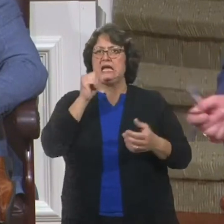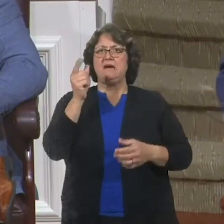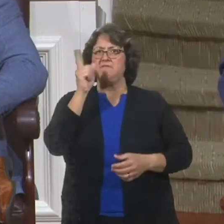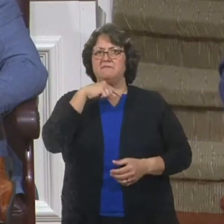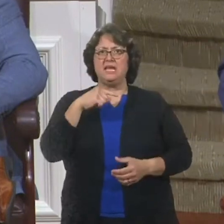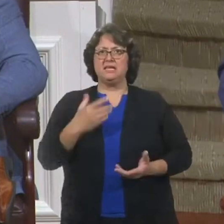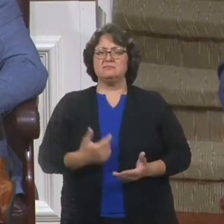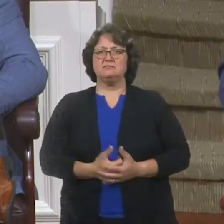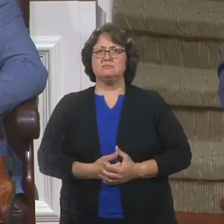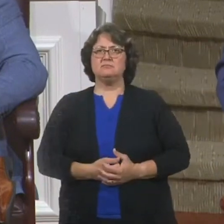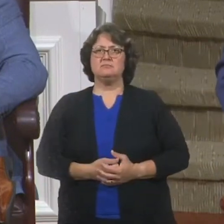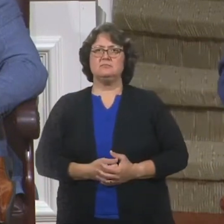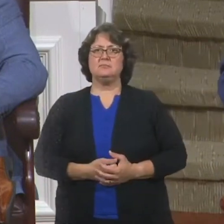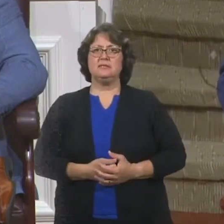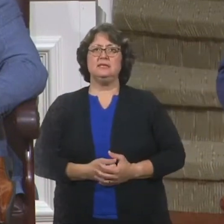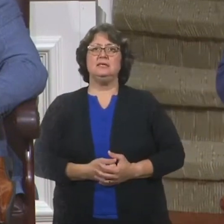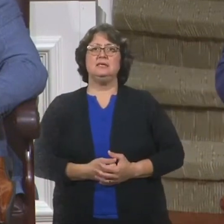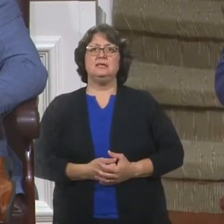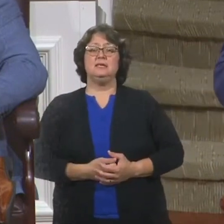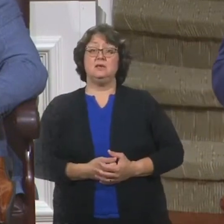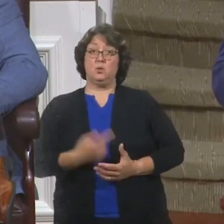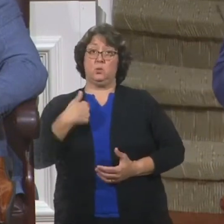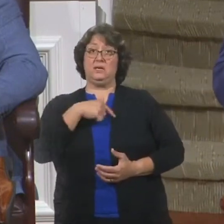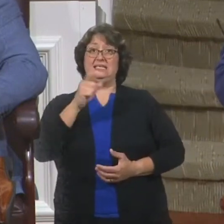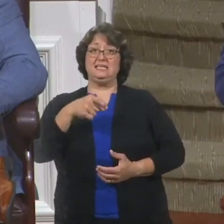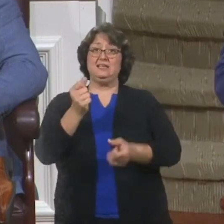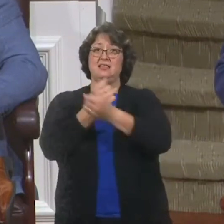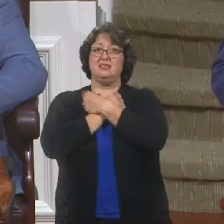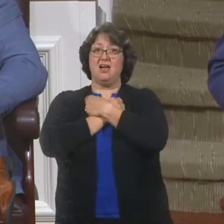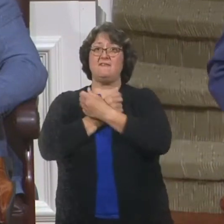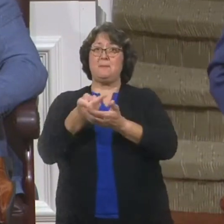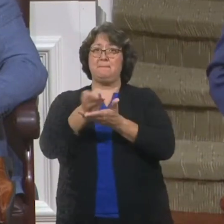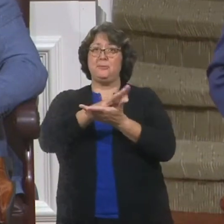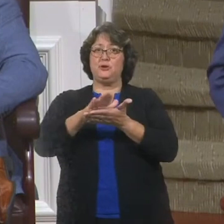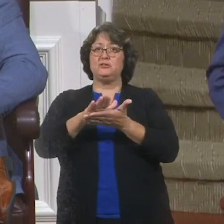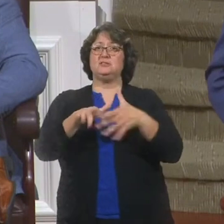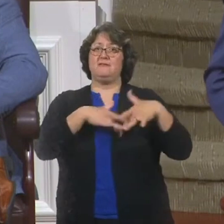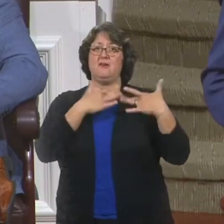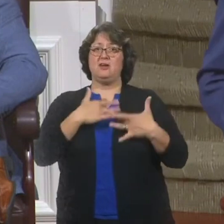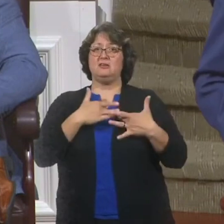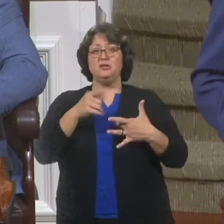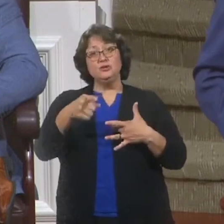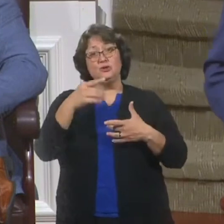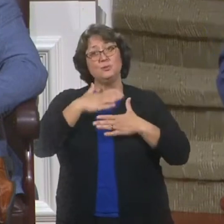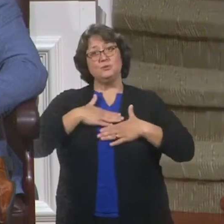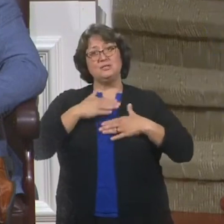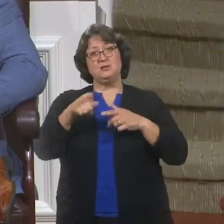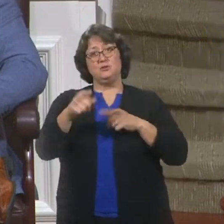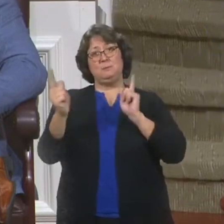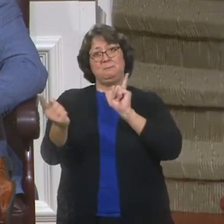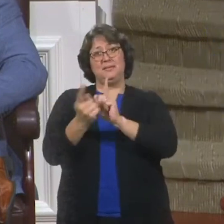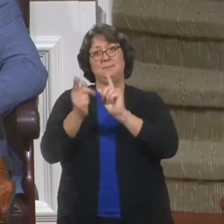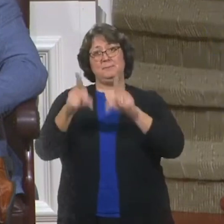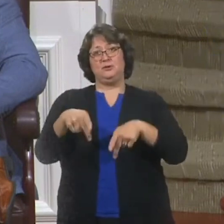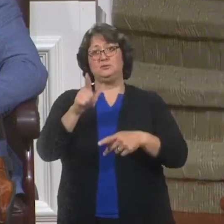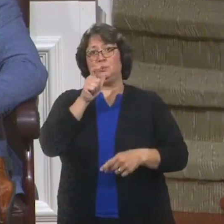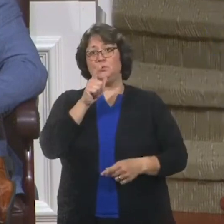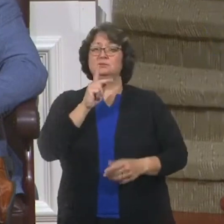not fake. He said, we ought to love pureness of heart. How many appreciate when you meet someone who is